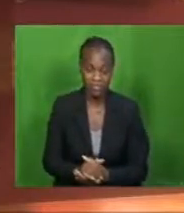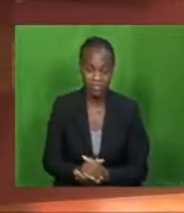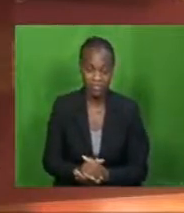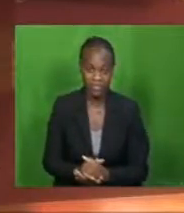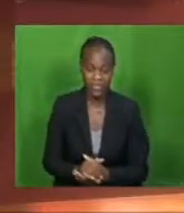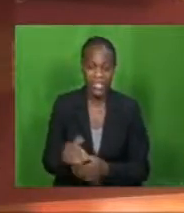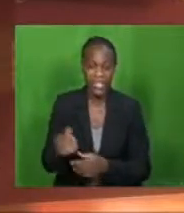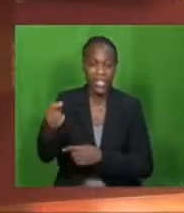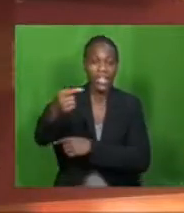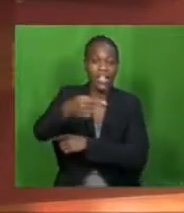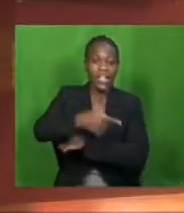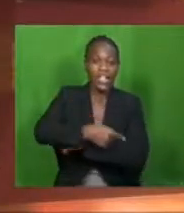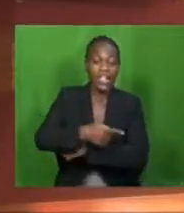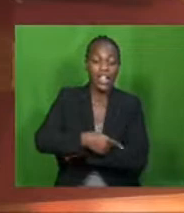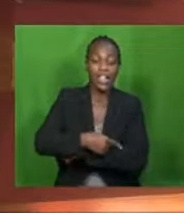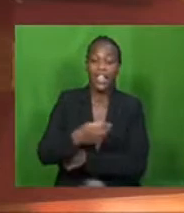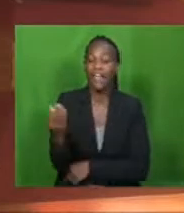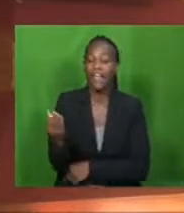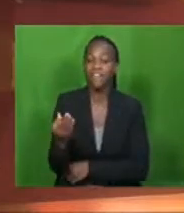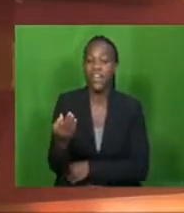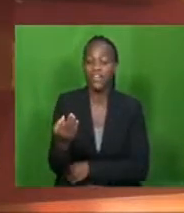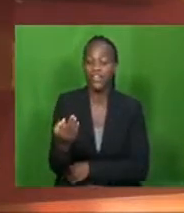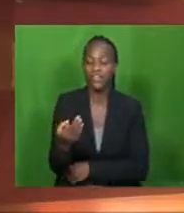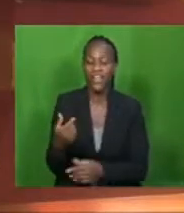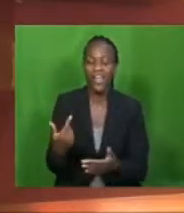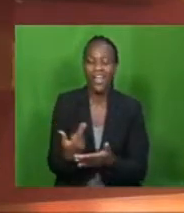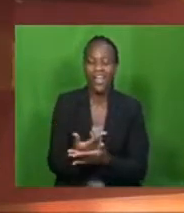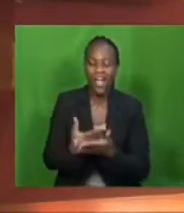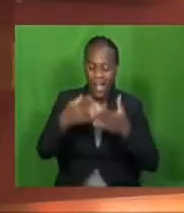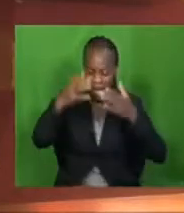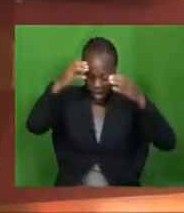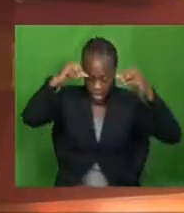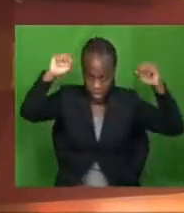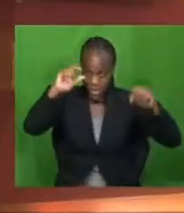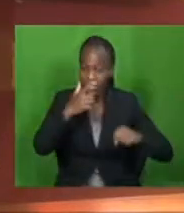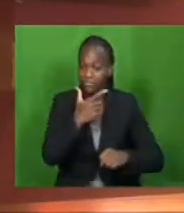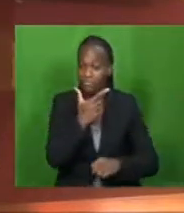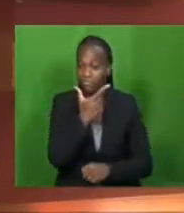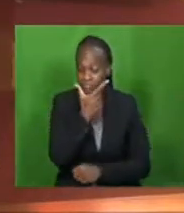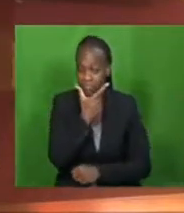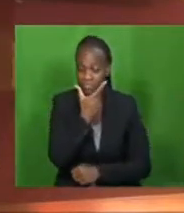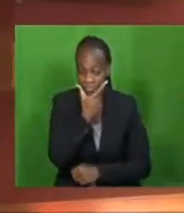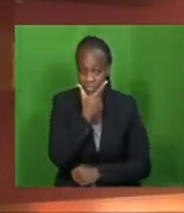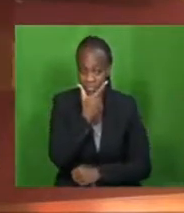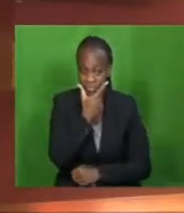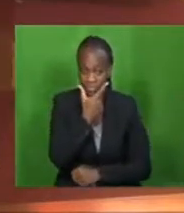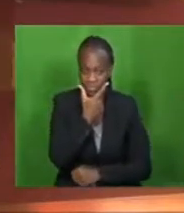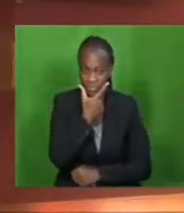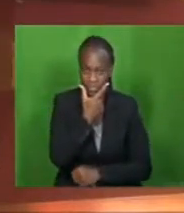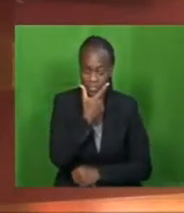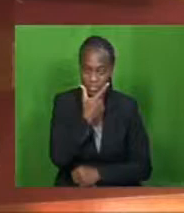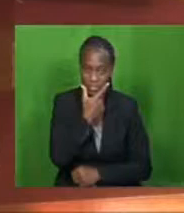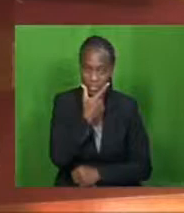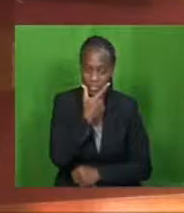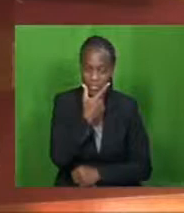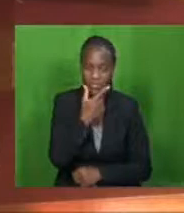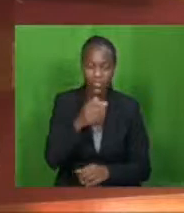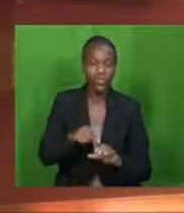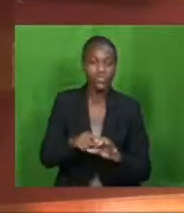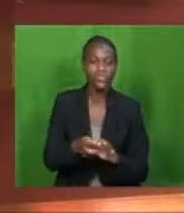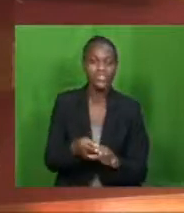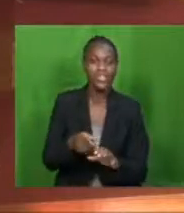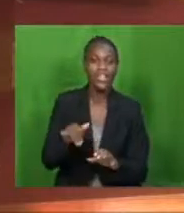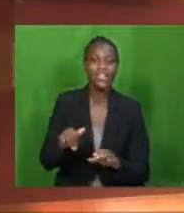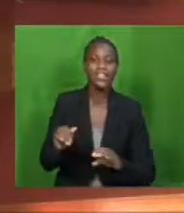that day, the President of the Republic, His Excellency Nana Addo Dankwa Akufo-Addo, will kickstart the nationwide